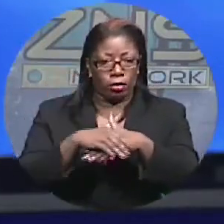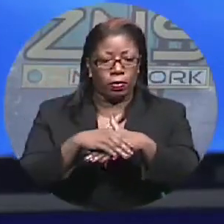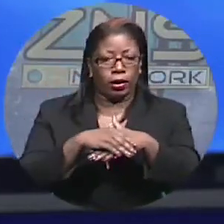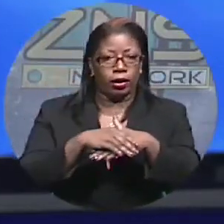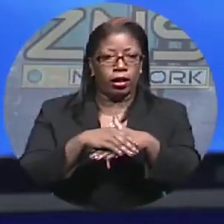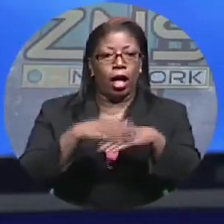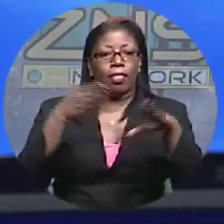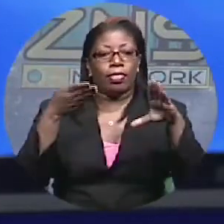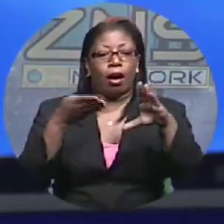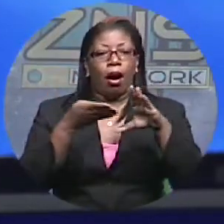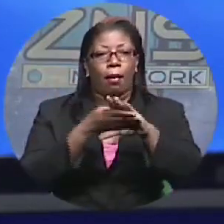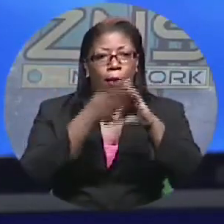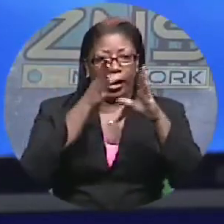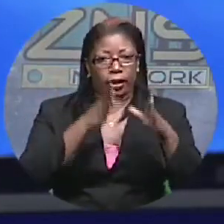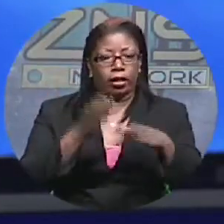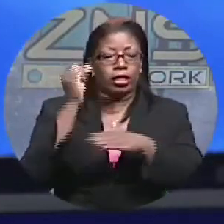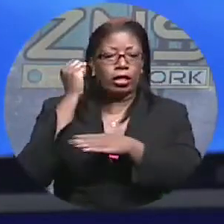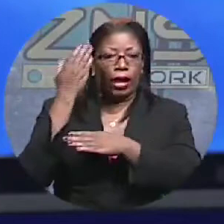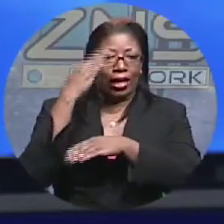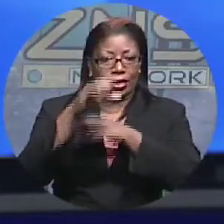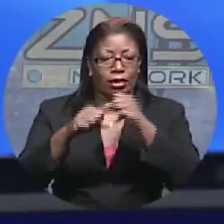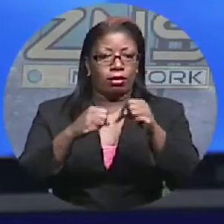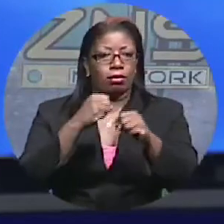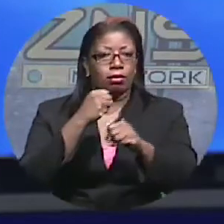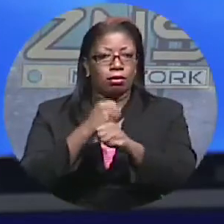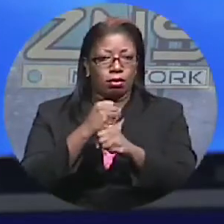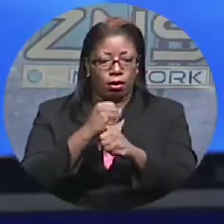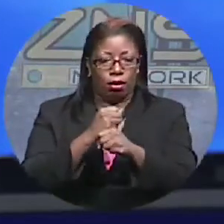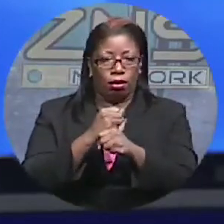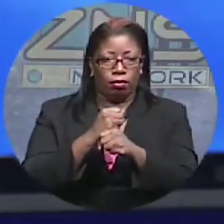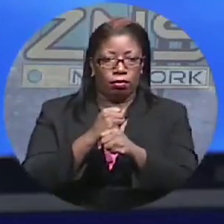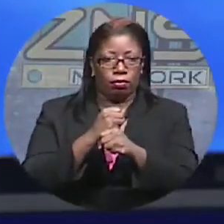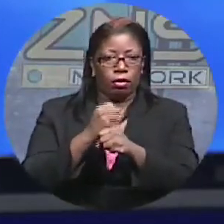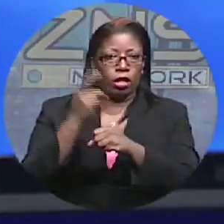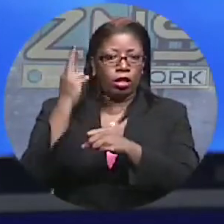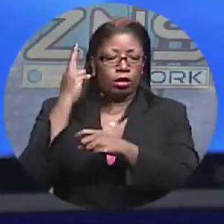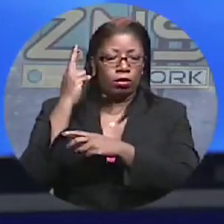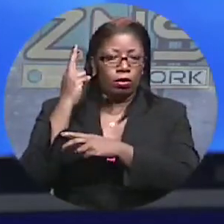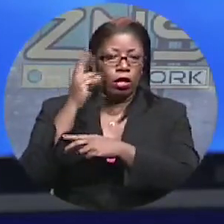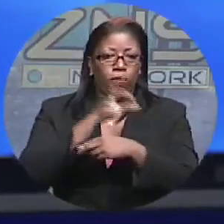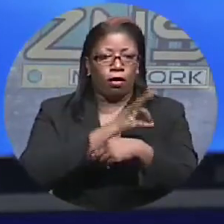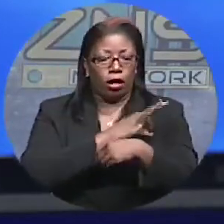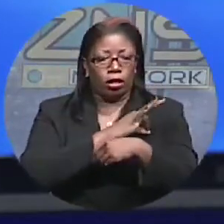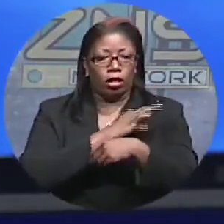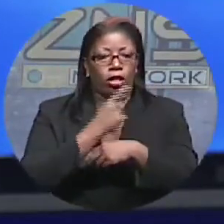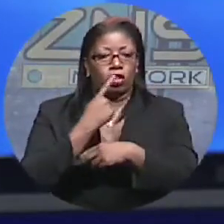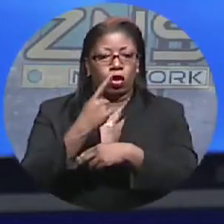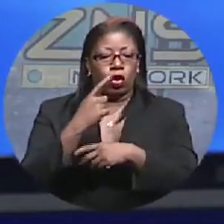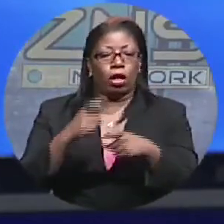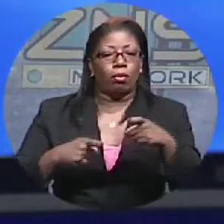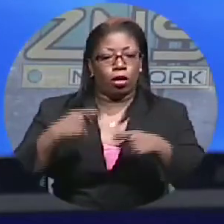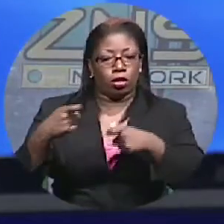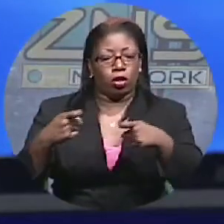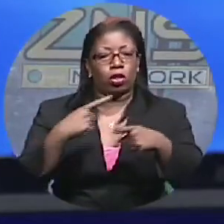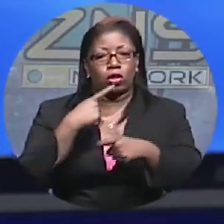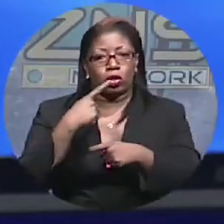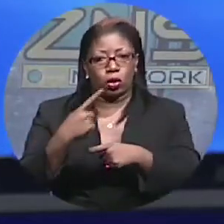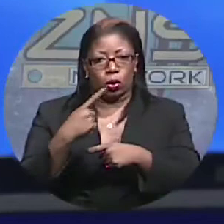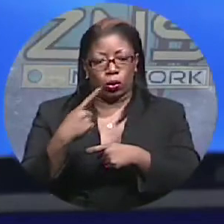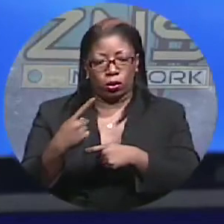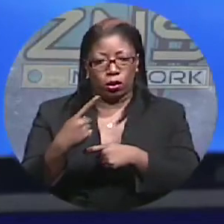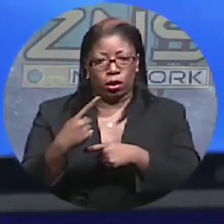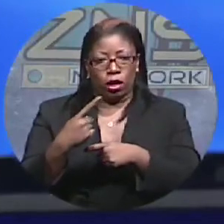year. Her co-accused are Cordero Bethel and Delnardo Farrington. Prosecutors told the jury this morning that the victim pulled up to